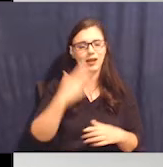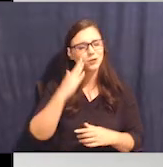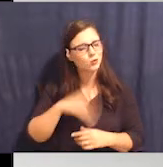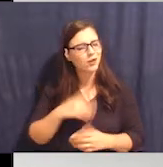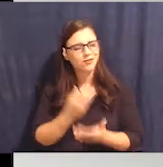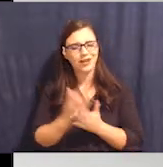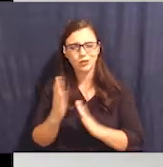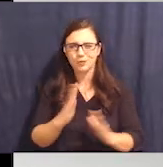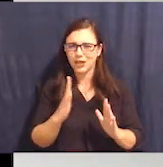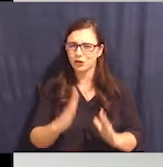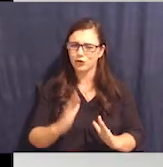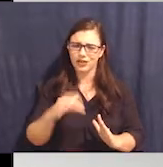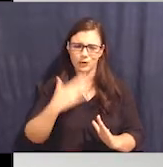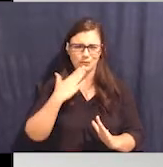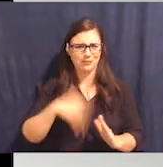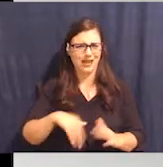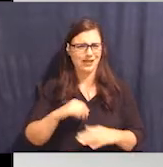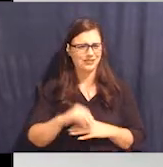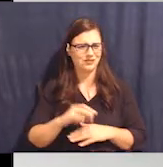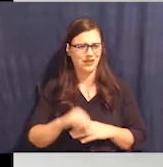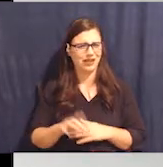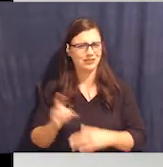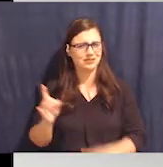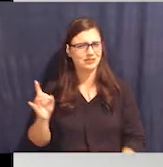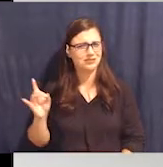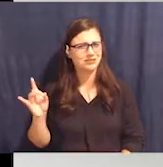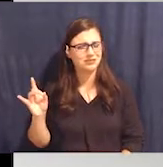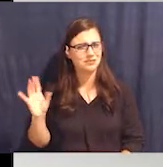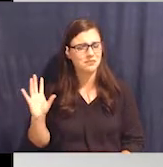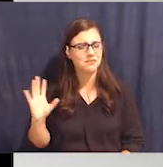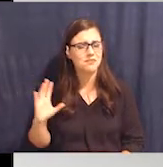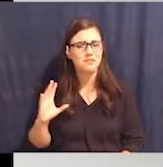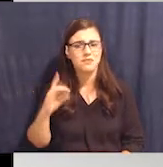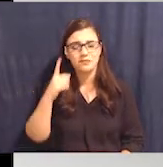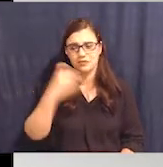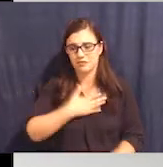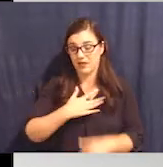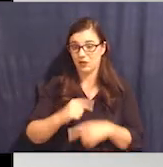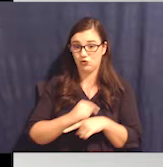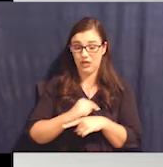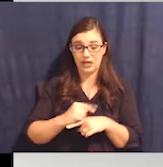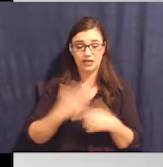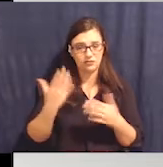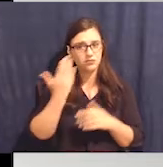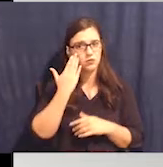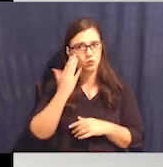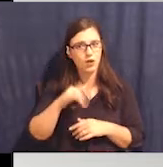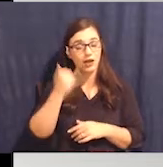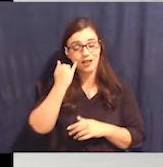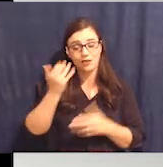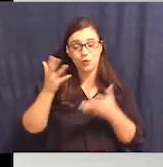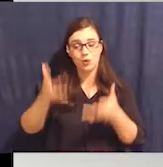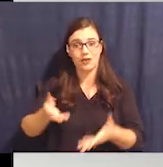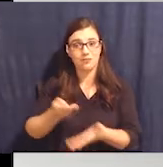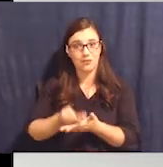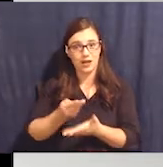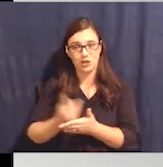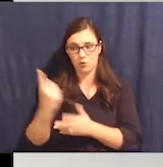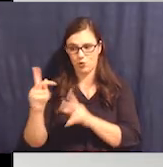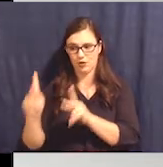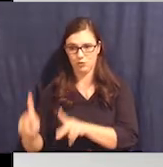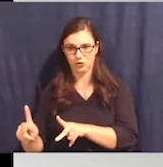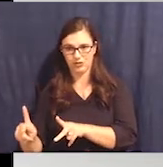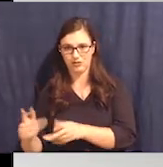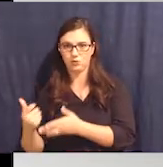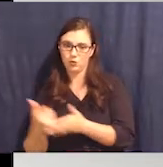I knew as a financial planner that this was very bad advice. Because of my training, I knew that if you leave money